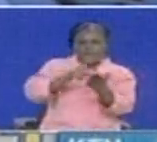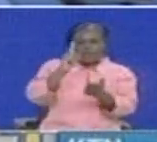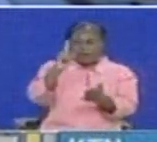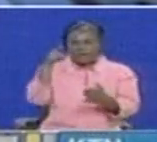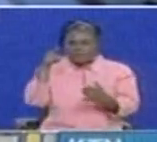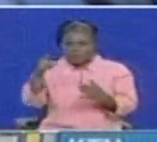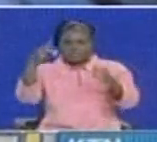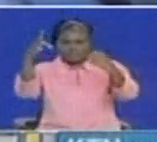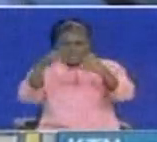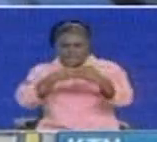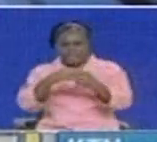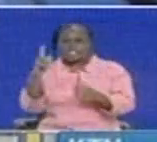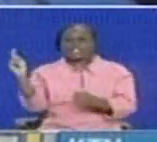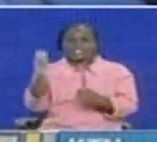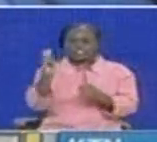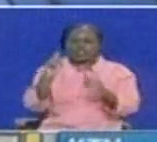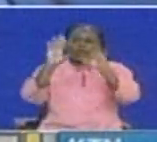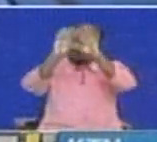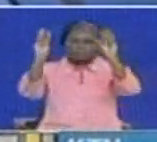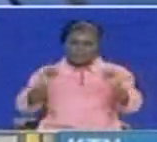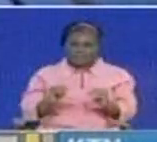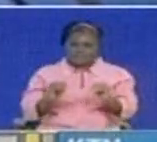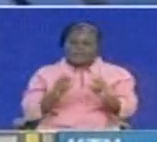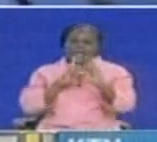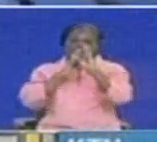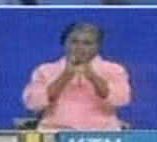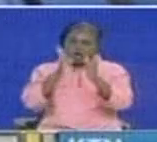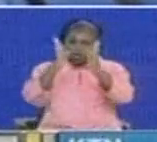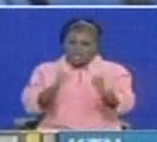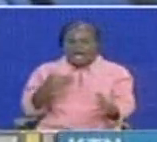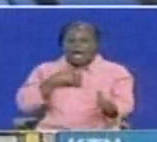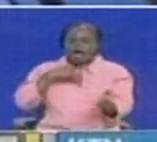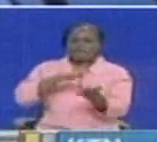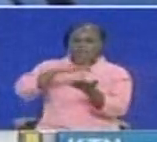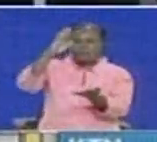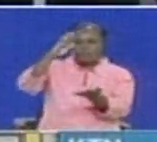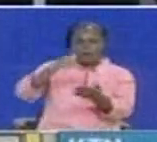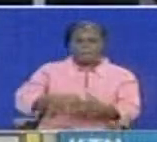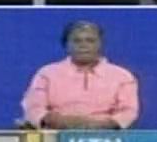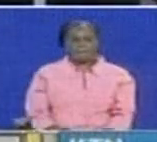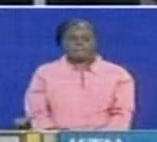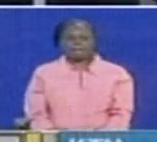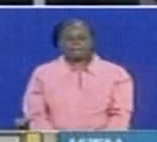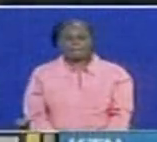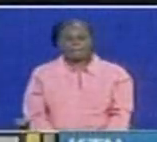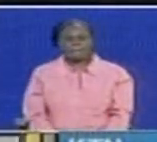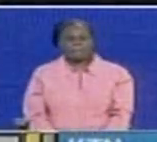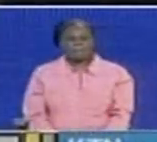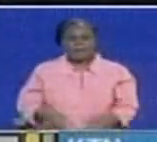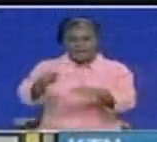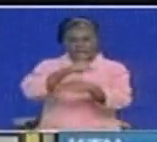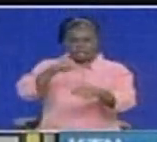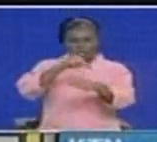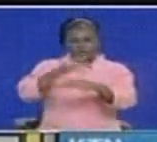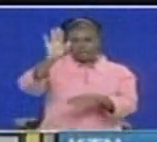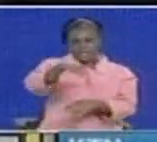1.8 trillion shilling budget. Here's KTN's business editor, Joseph Bonyo, with the rest of that report. Presented to the National Assembly last